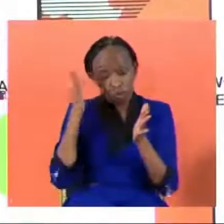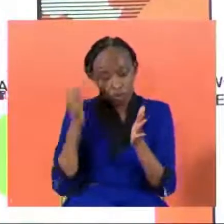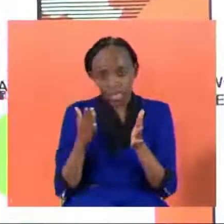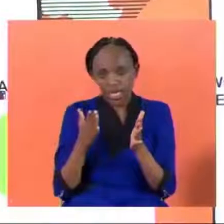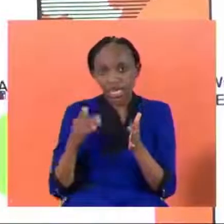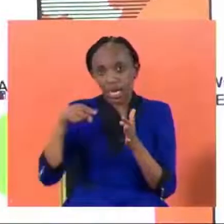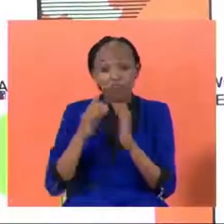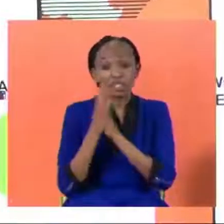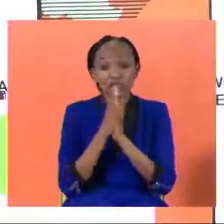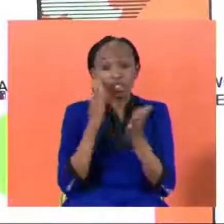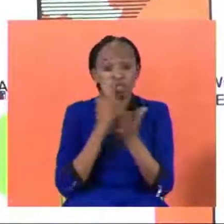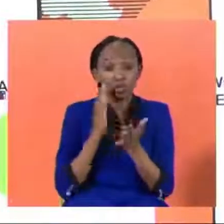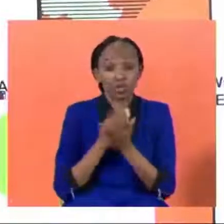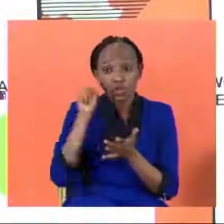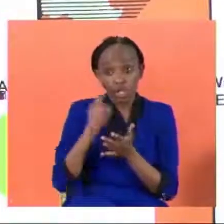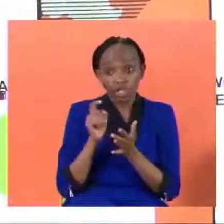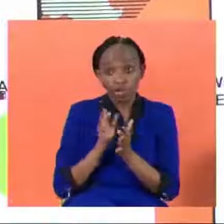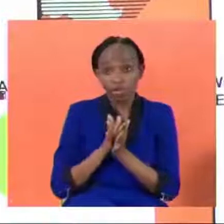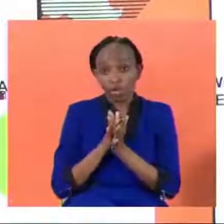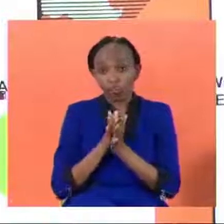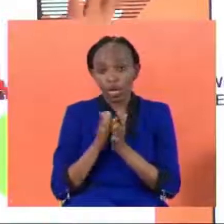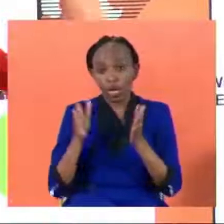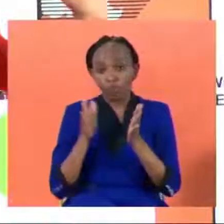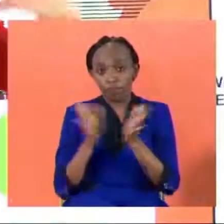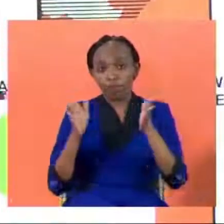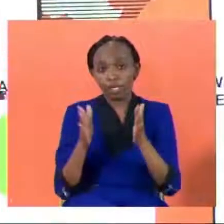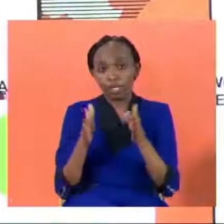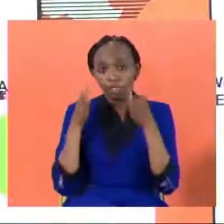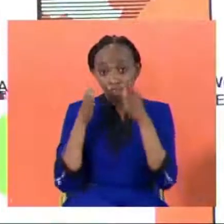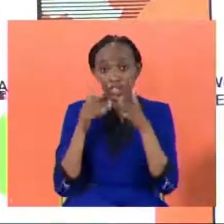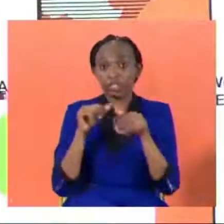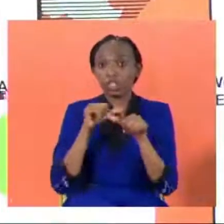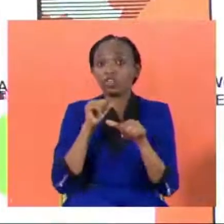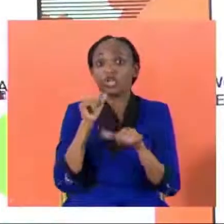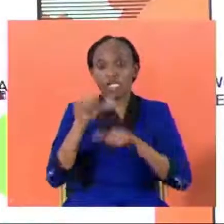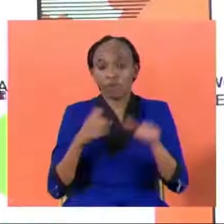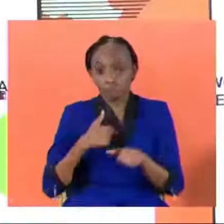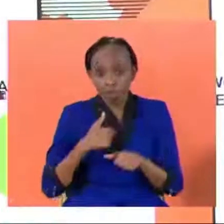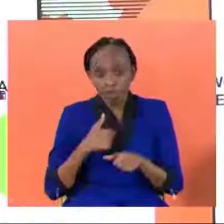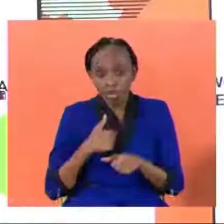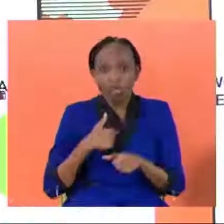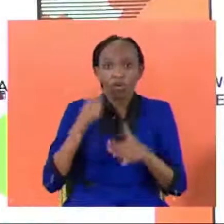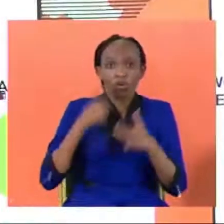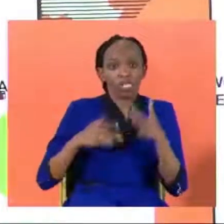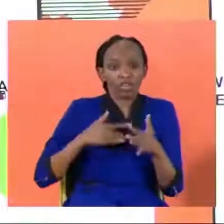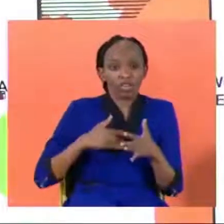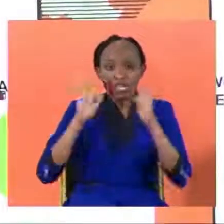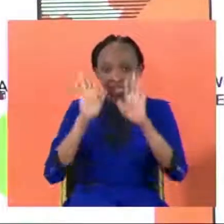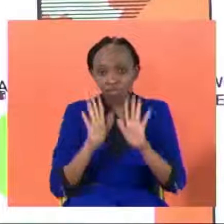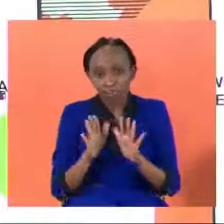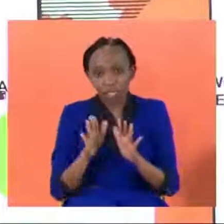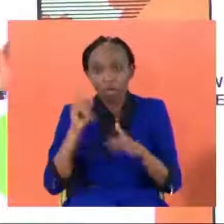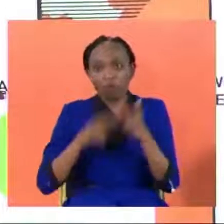our stories really need to be audience focused. It's not about me as an individual, me as Maya, what I feel is important, what